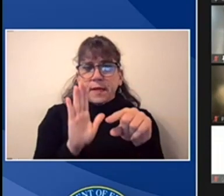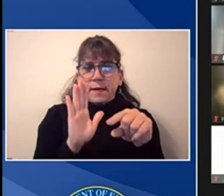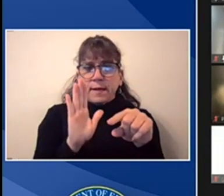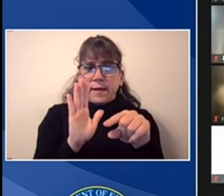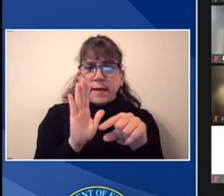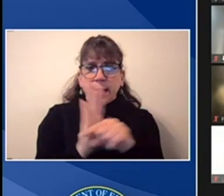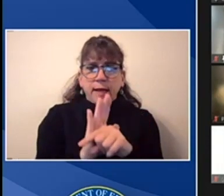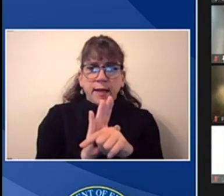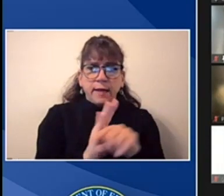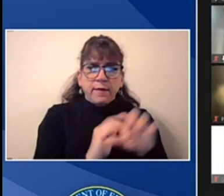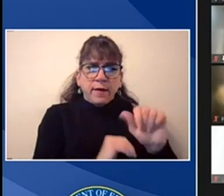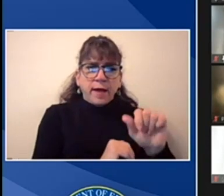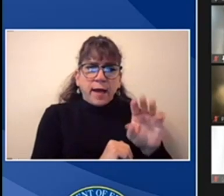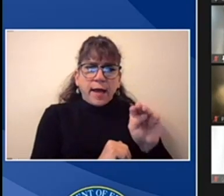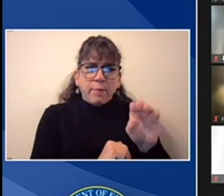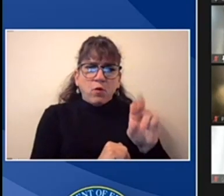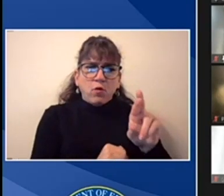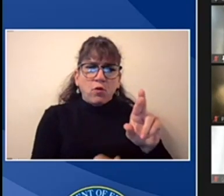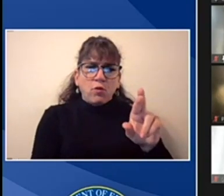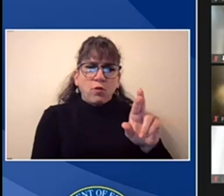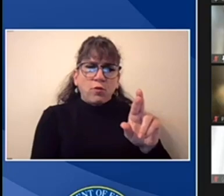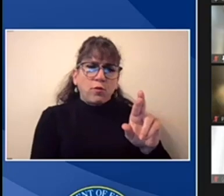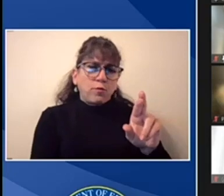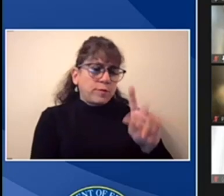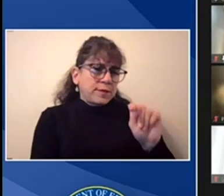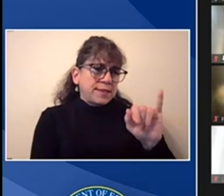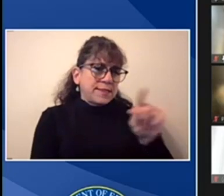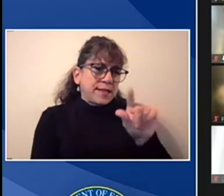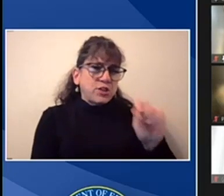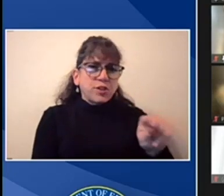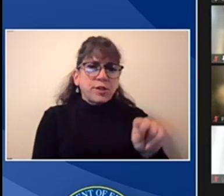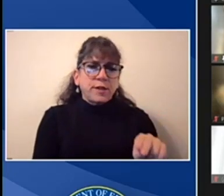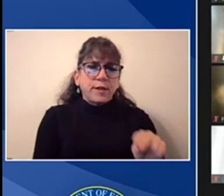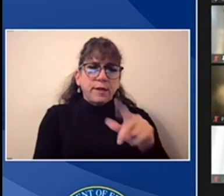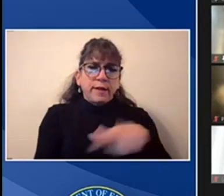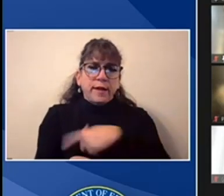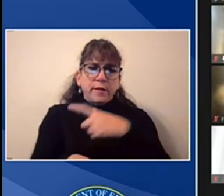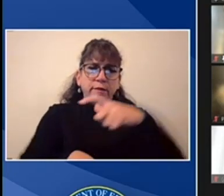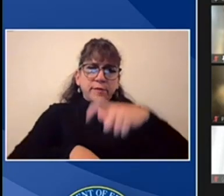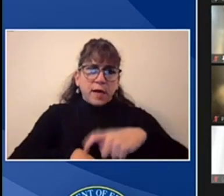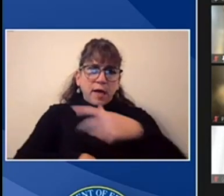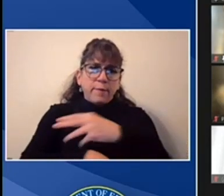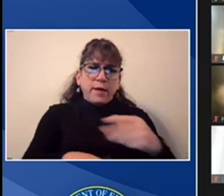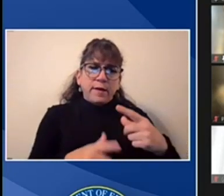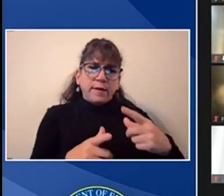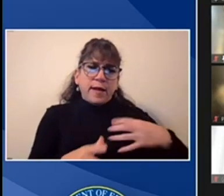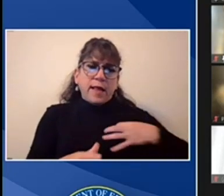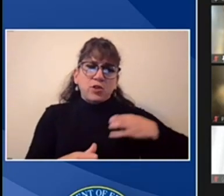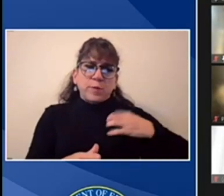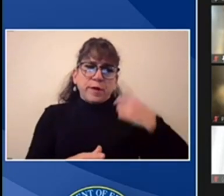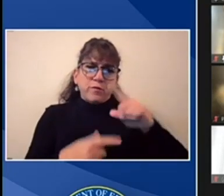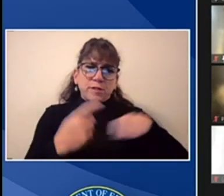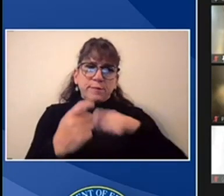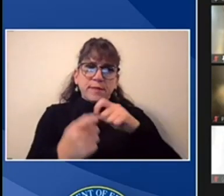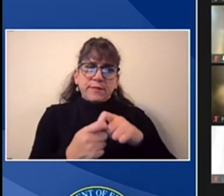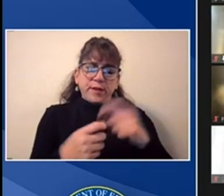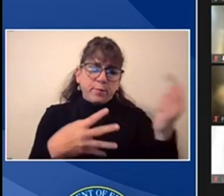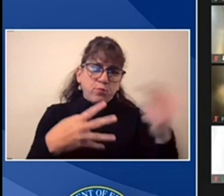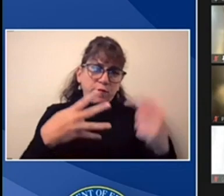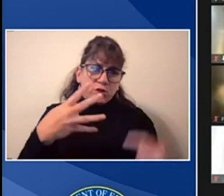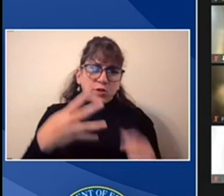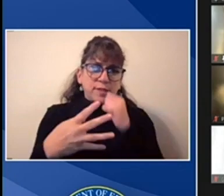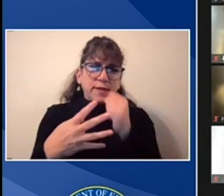amortization, the length of time, and then eligibility for certain provisions, but they did not apply for those